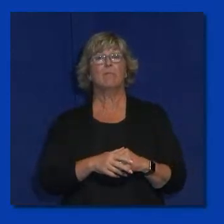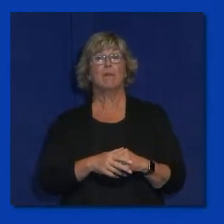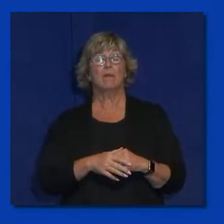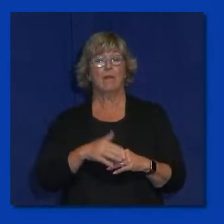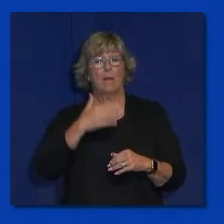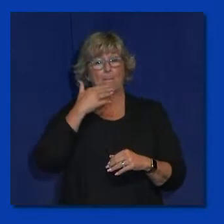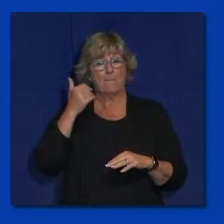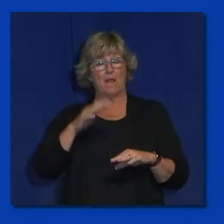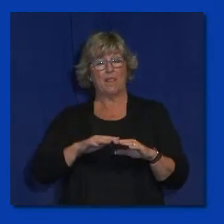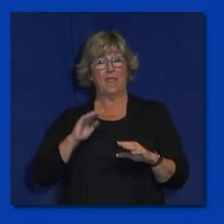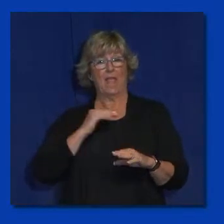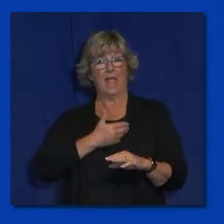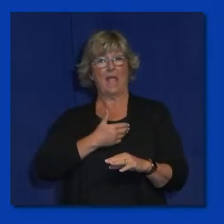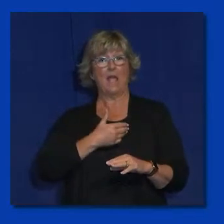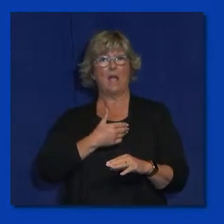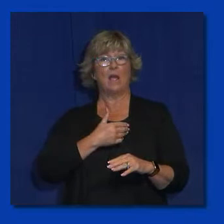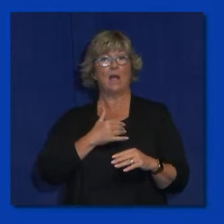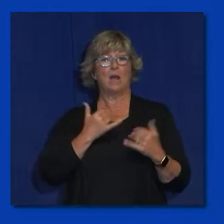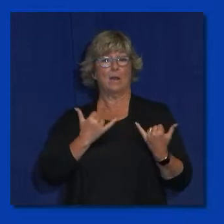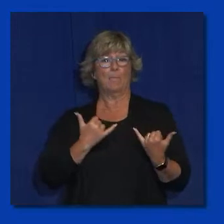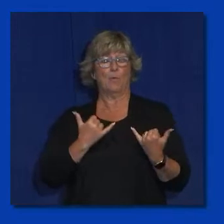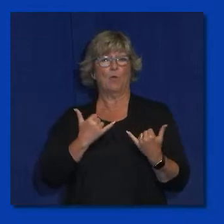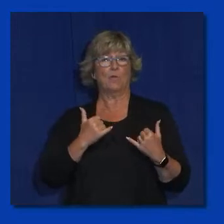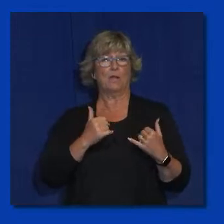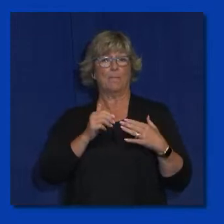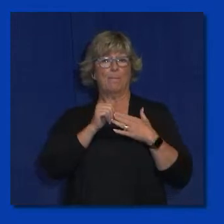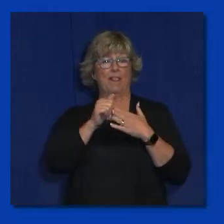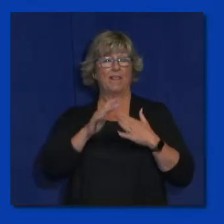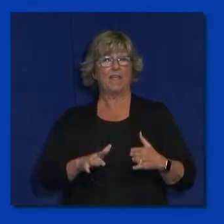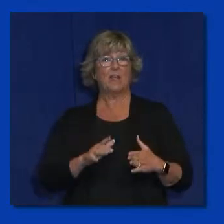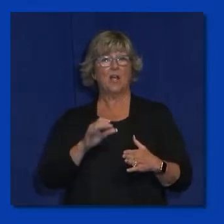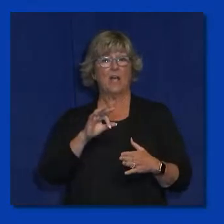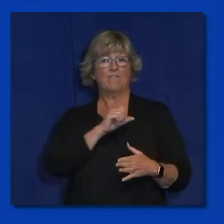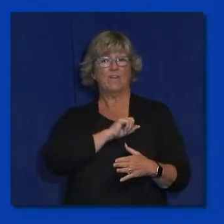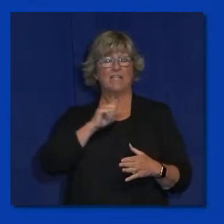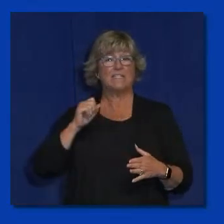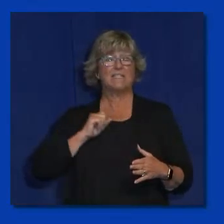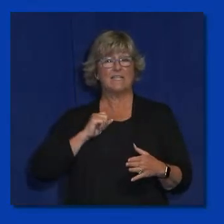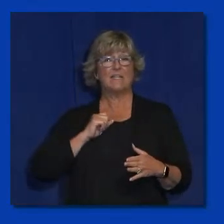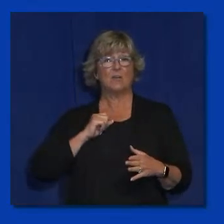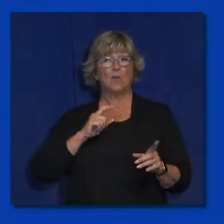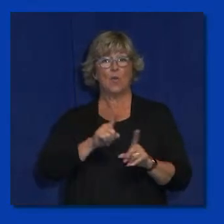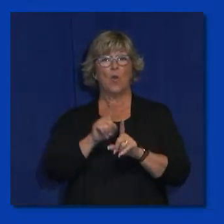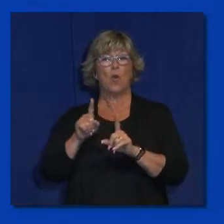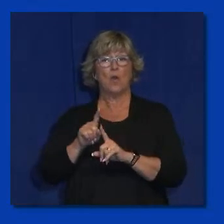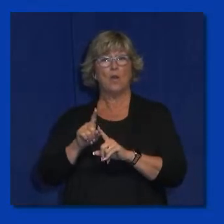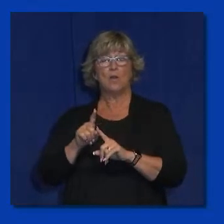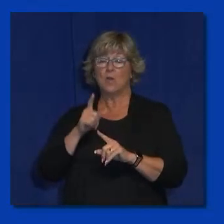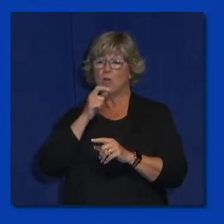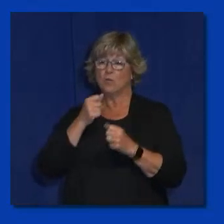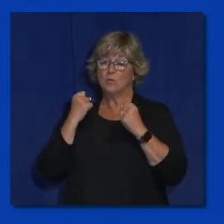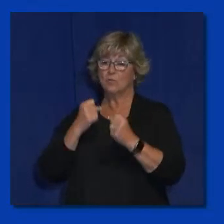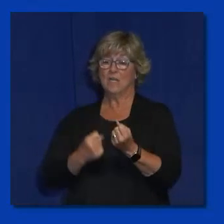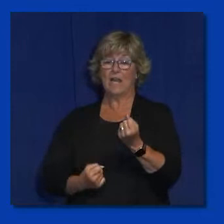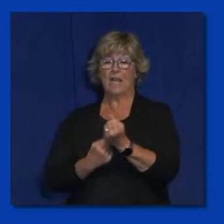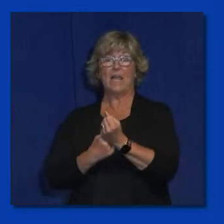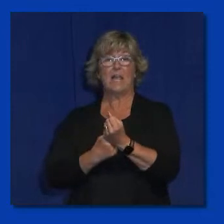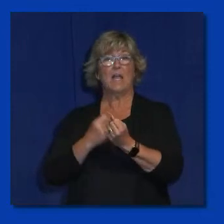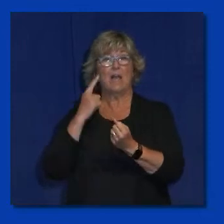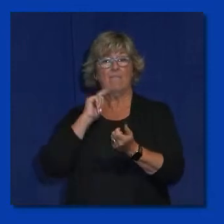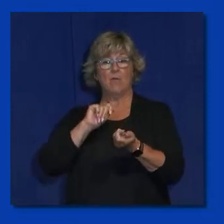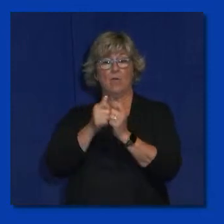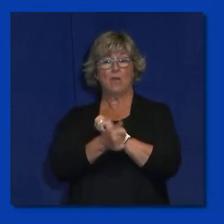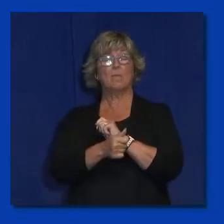better than our own pro tem leader of the Senate, who's also the principal advocate for a constitutional